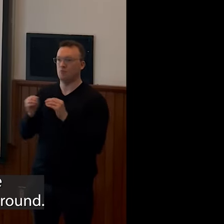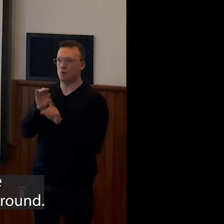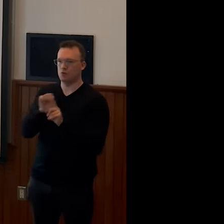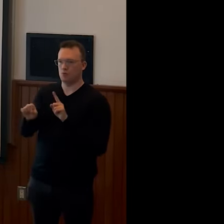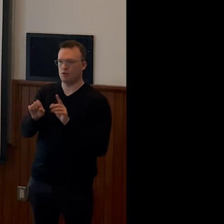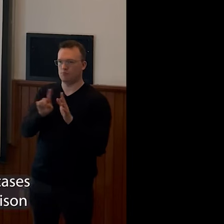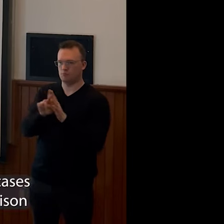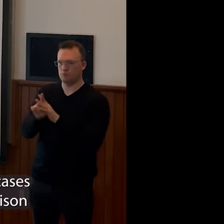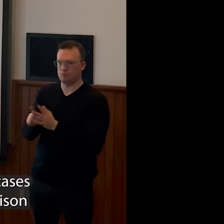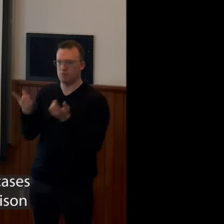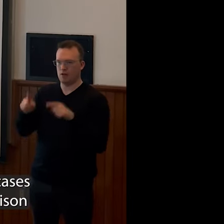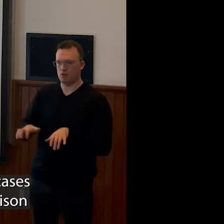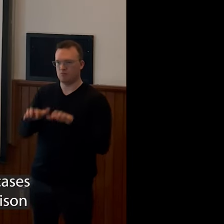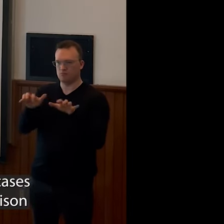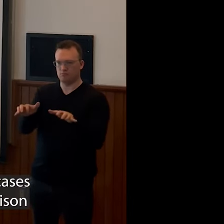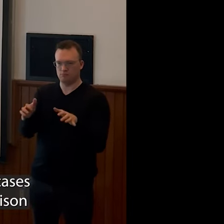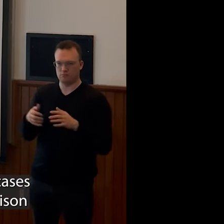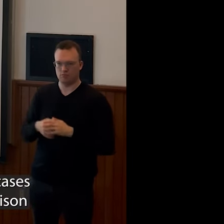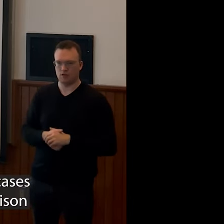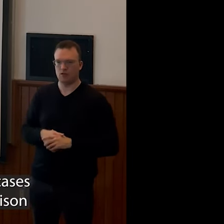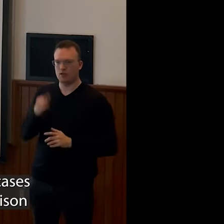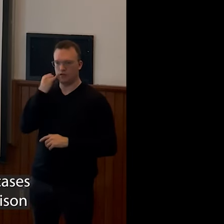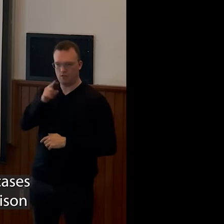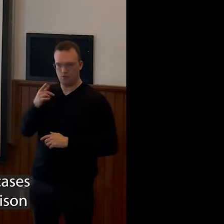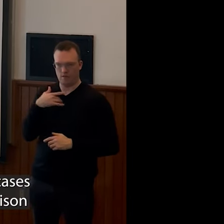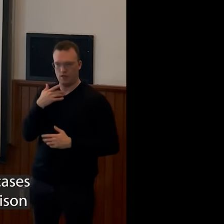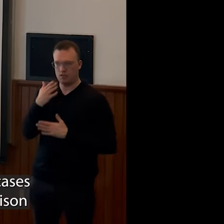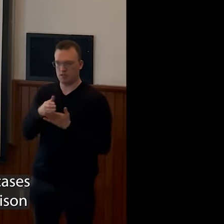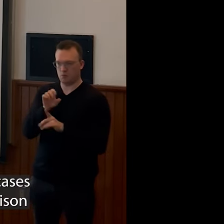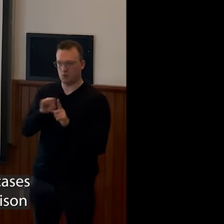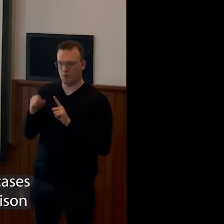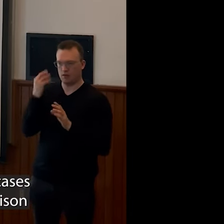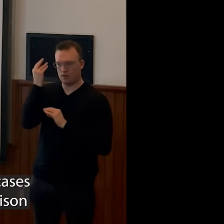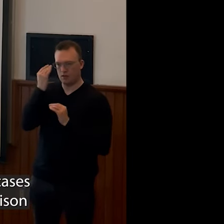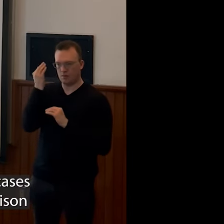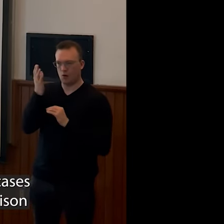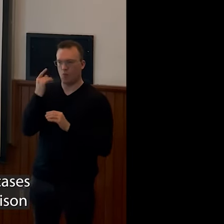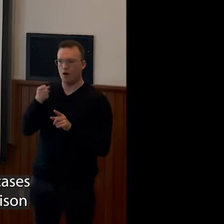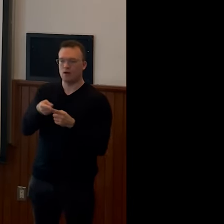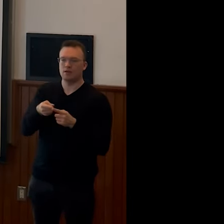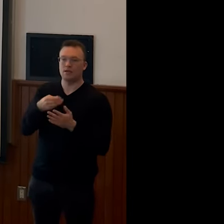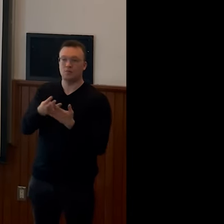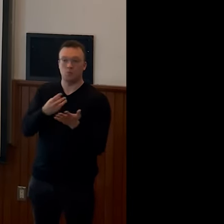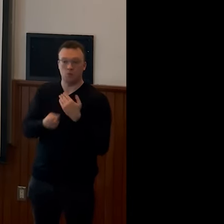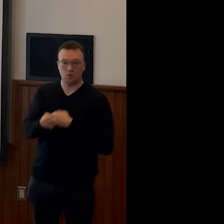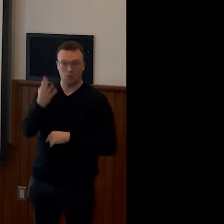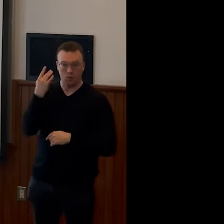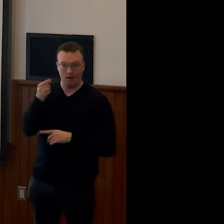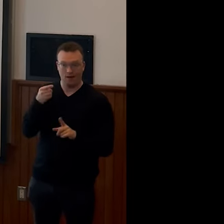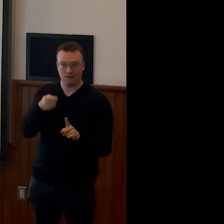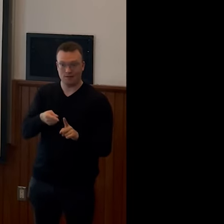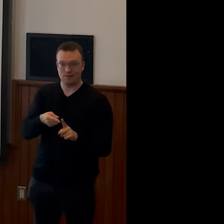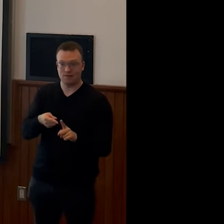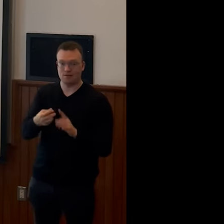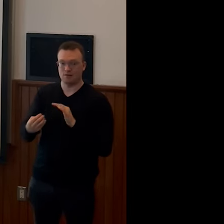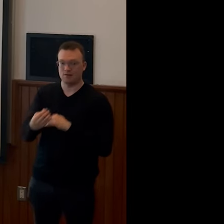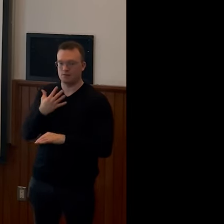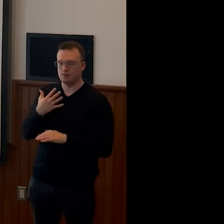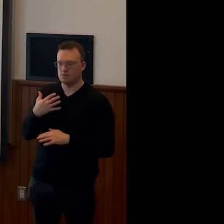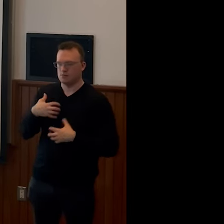cases around. And then if you think some of the cases you think about, why are they imprisoned, it makes you